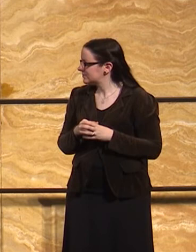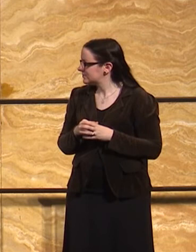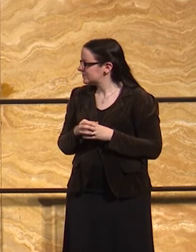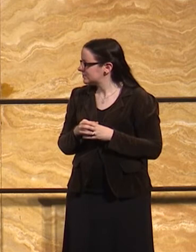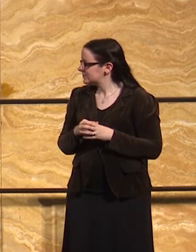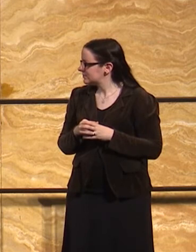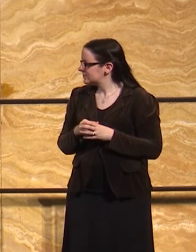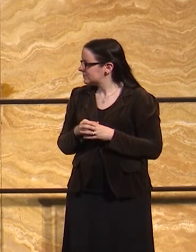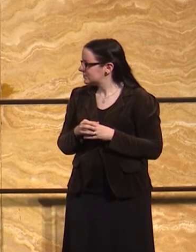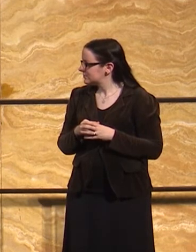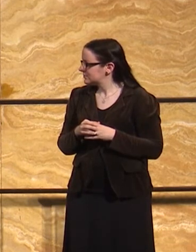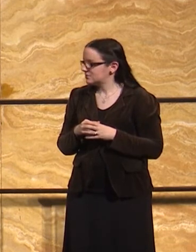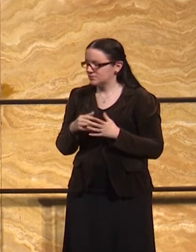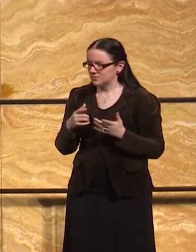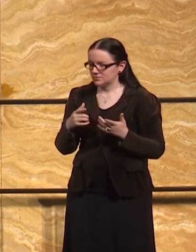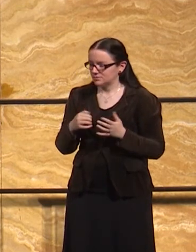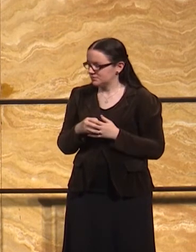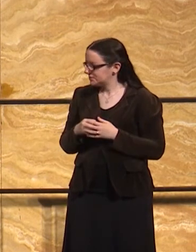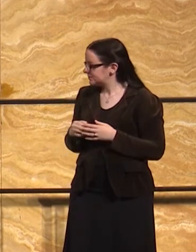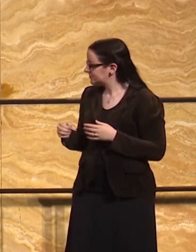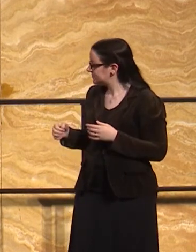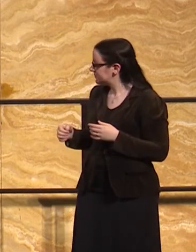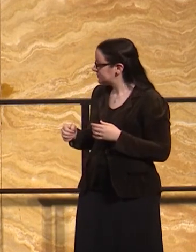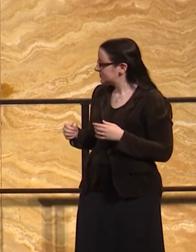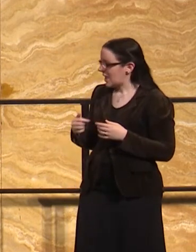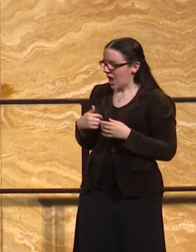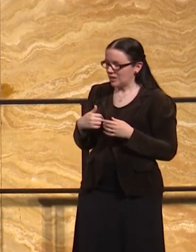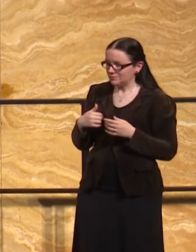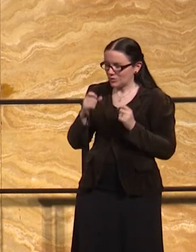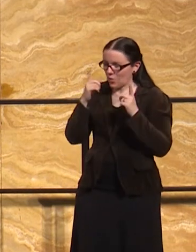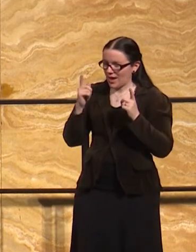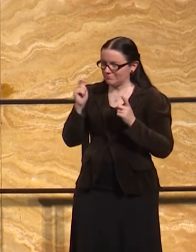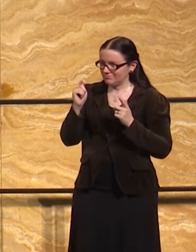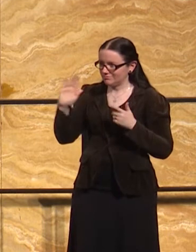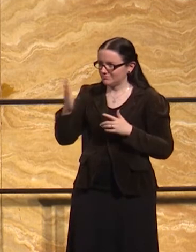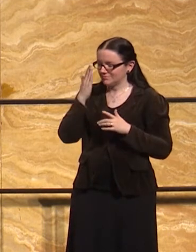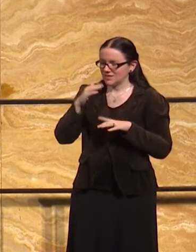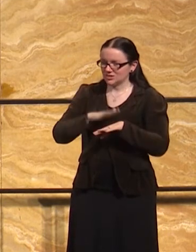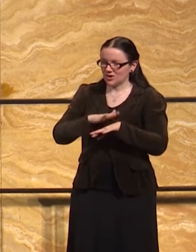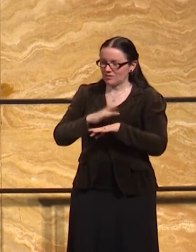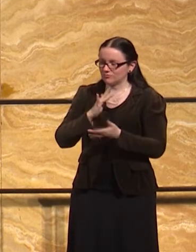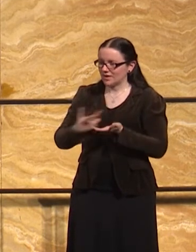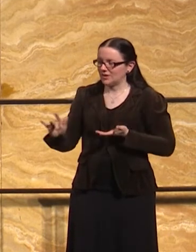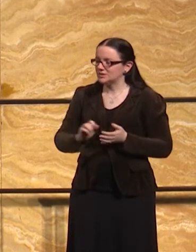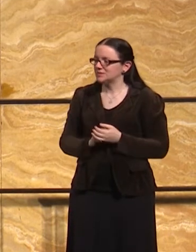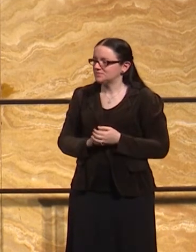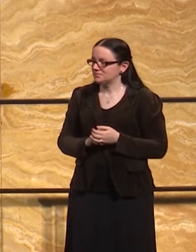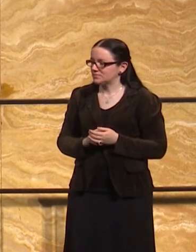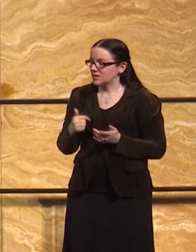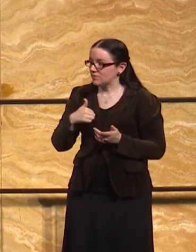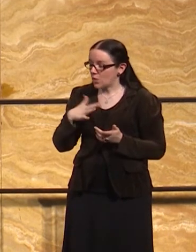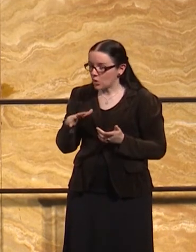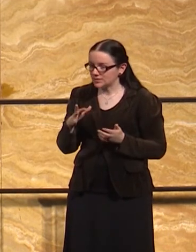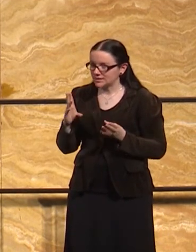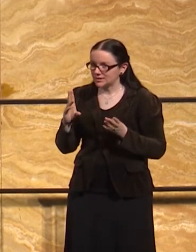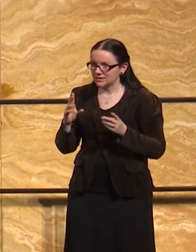referenda in South Sudan? I'm conscious that we are running out of time. I do want to offer, I suppose, something constructive and